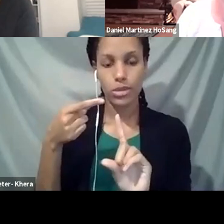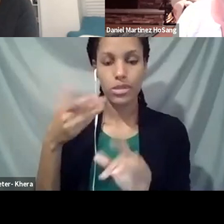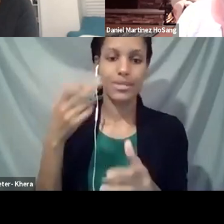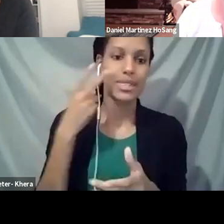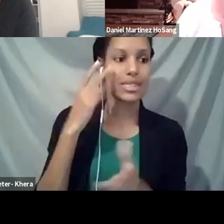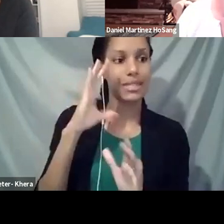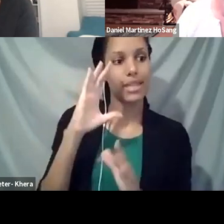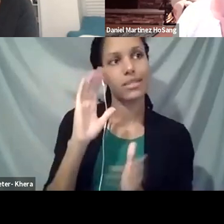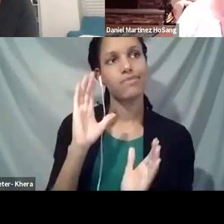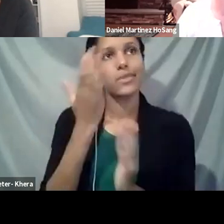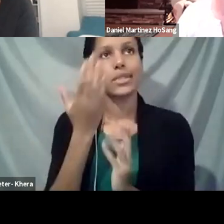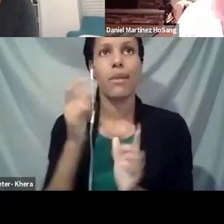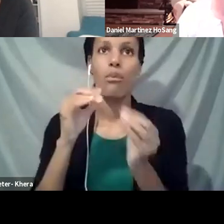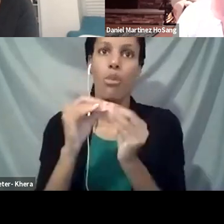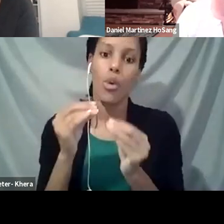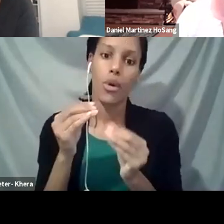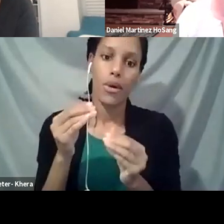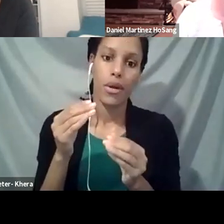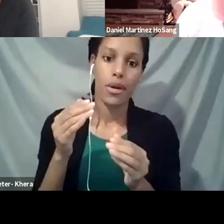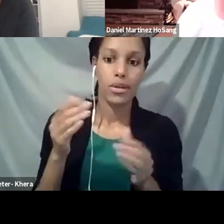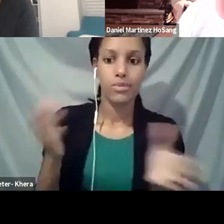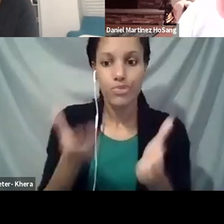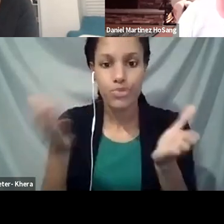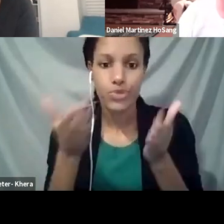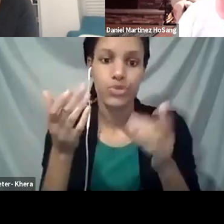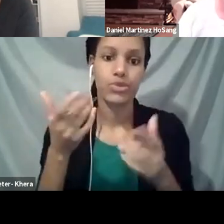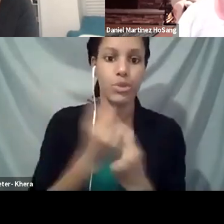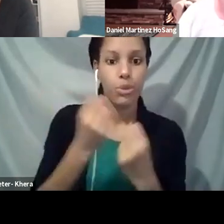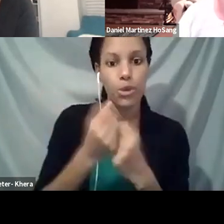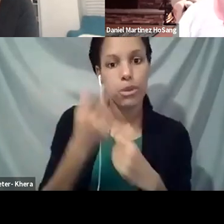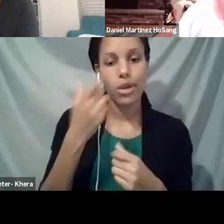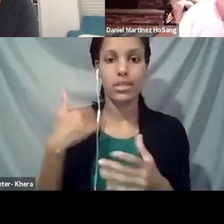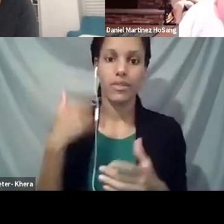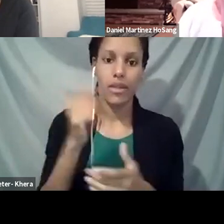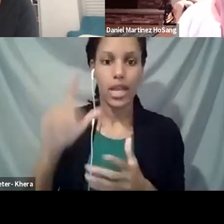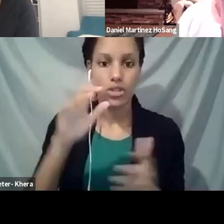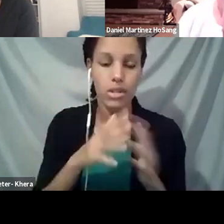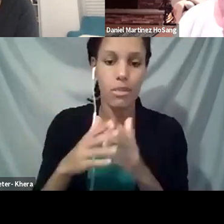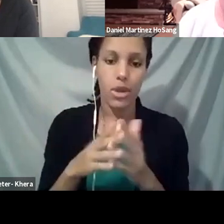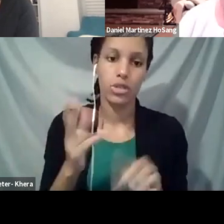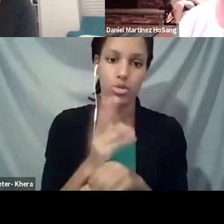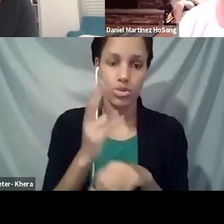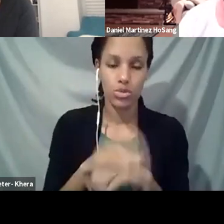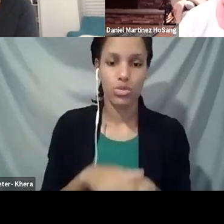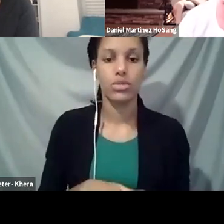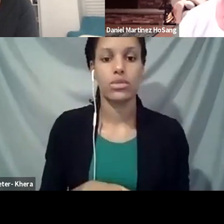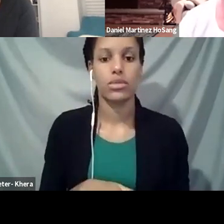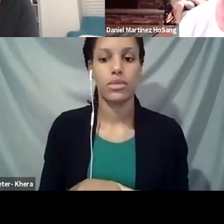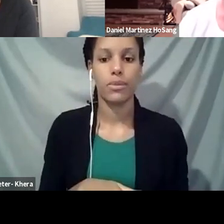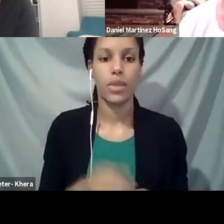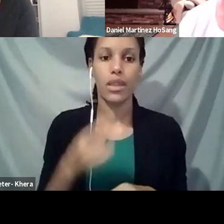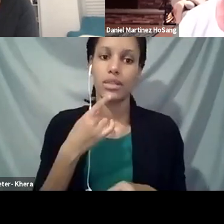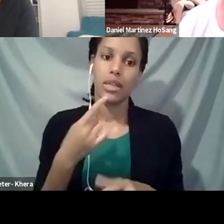saw as having a lot of power in the city. So language that they used in my interviews were calling the